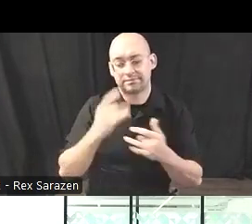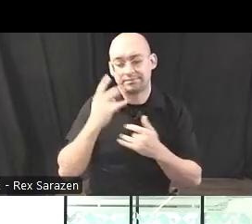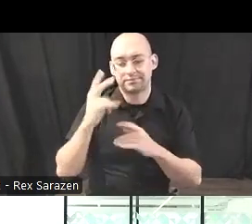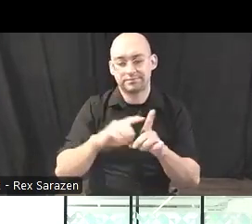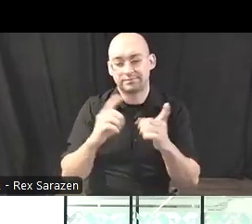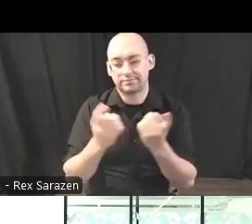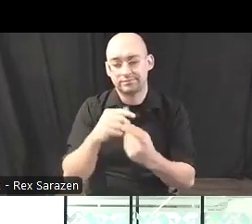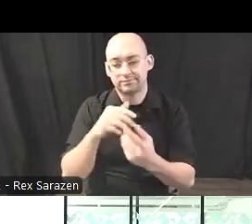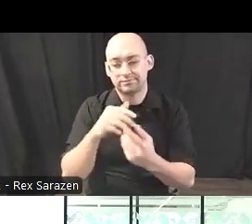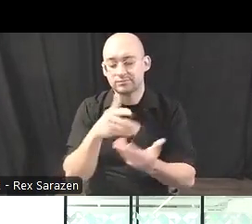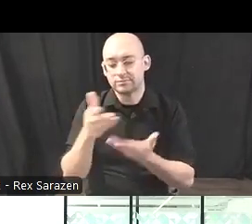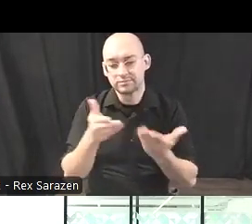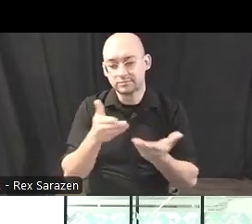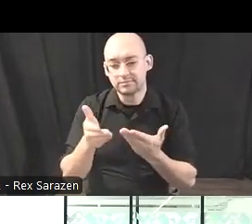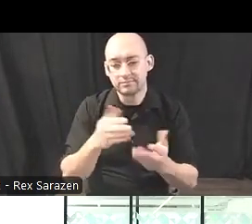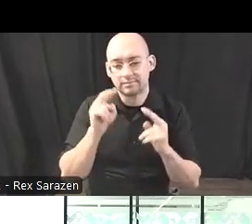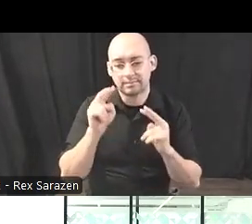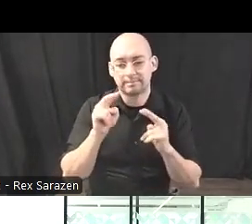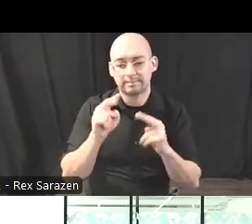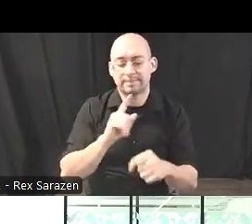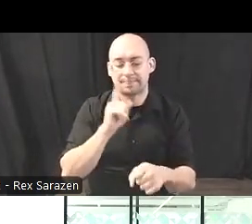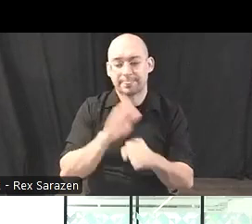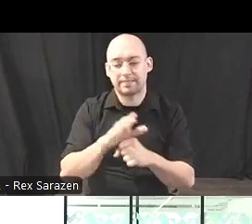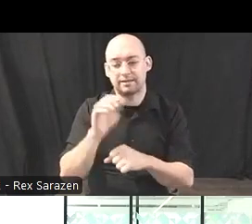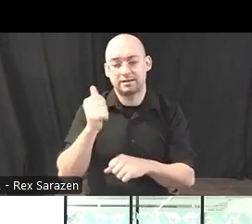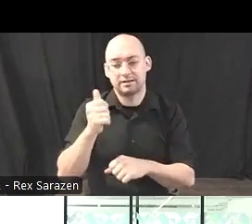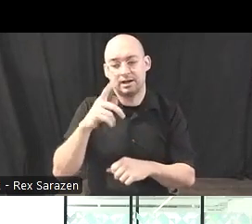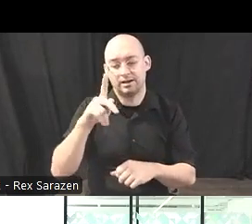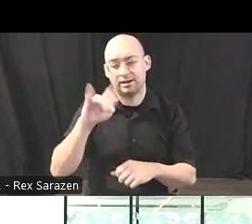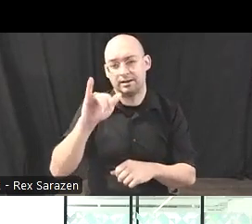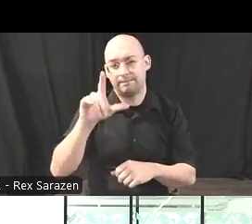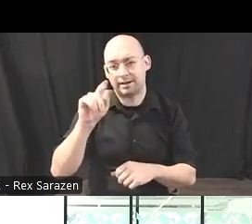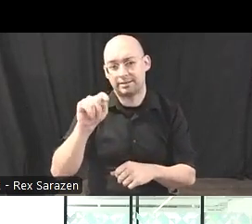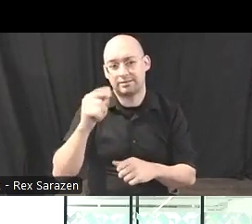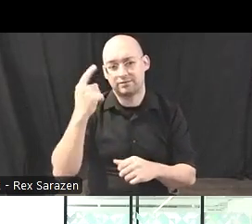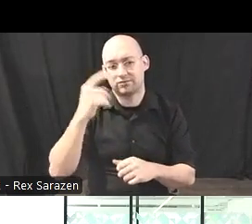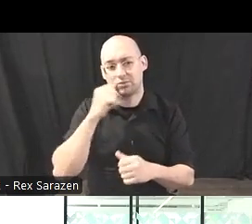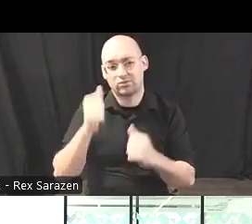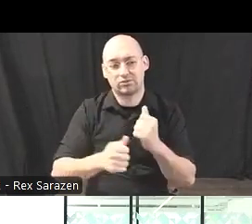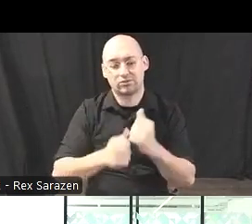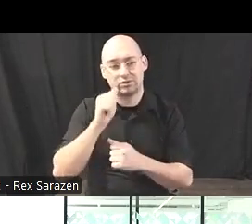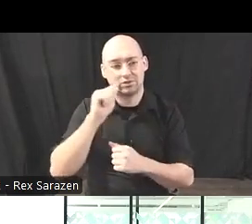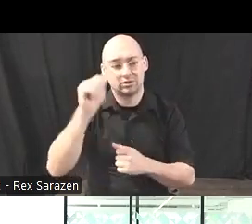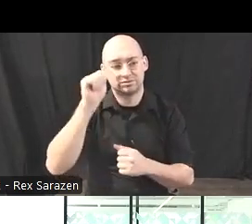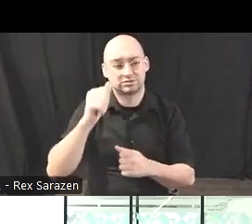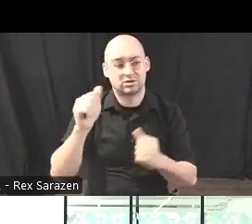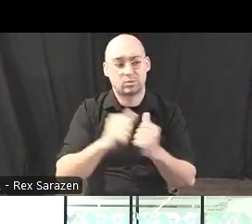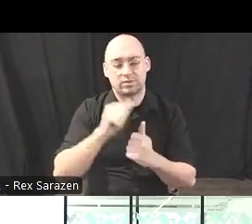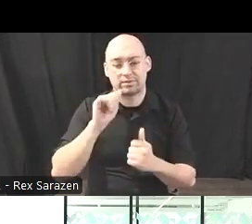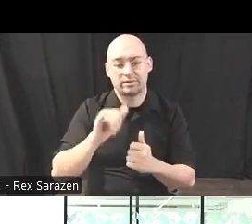Services launching the Guaranteed Income Pilot for older adults. So with that, I didn't take too much